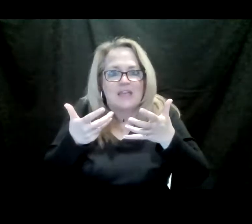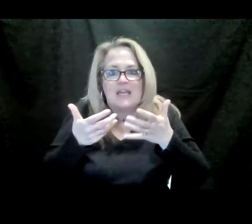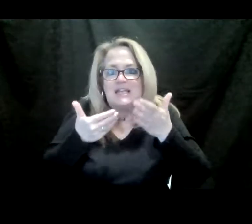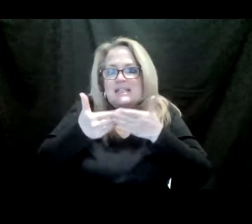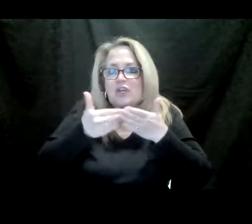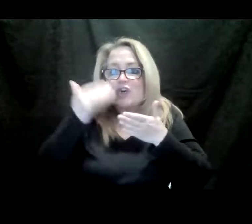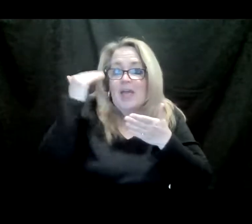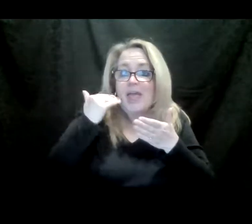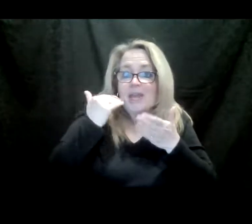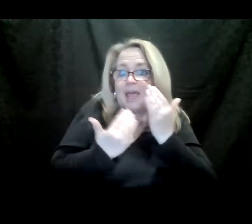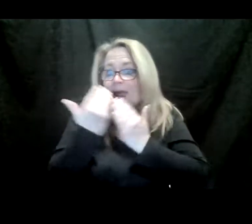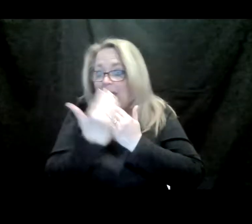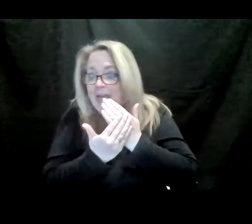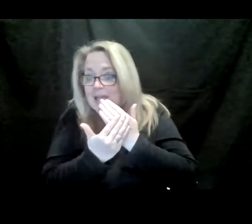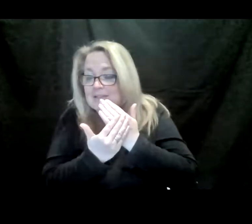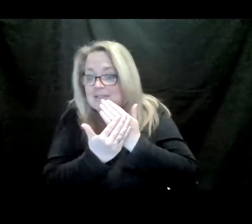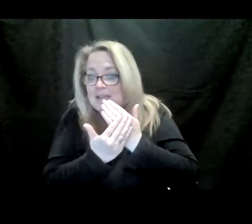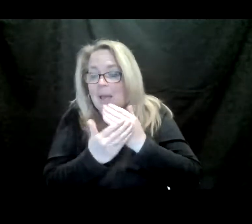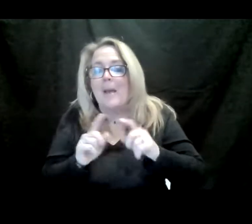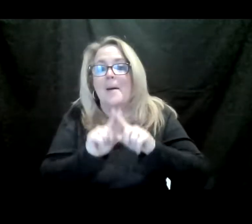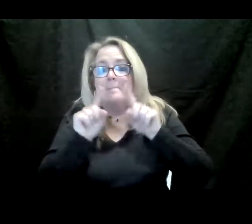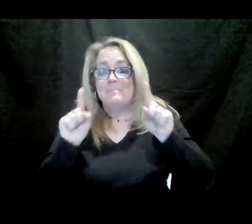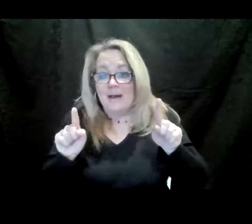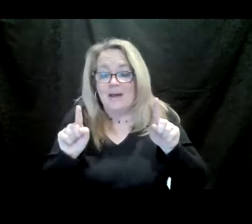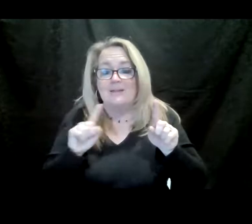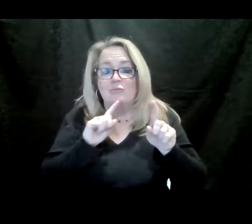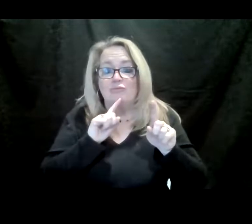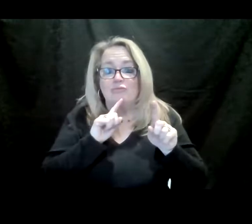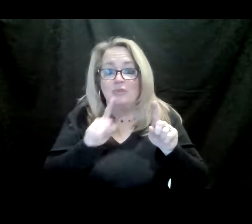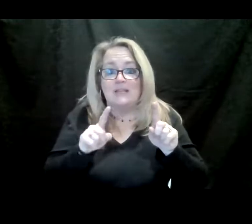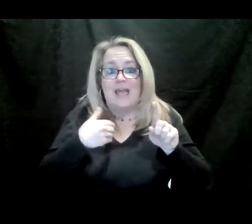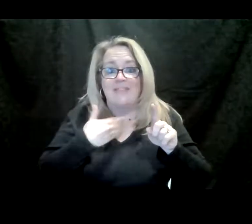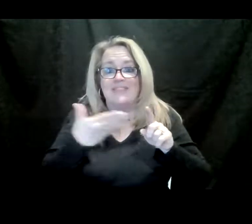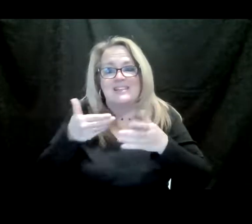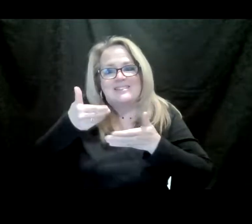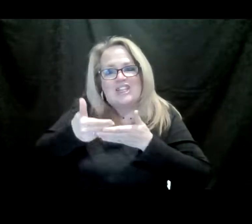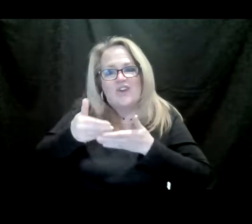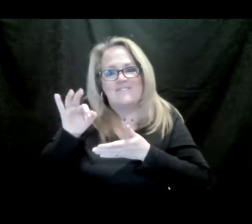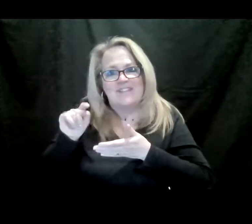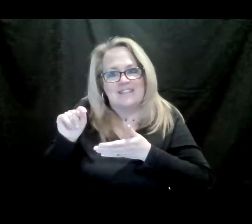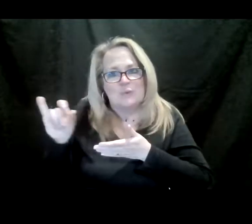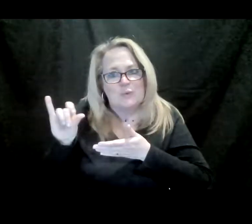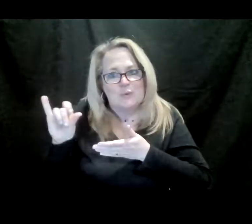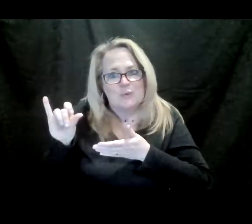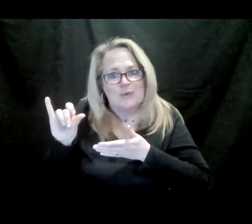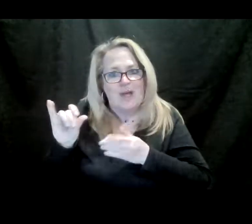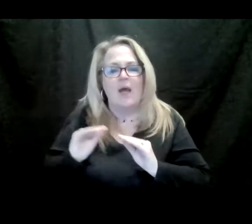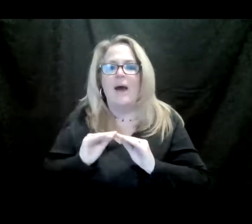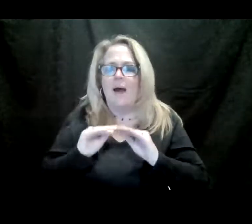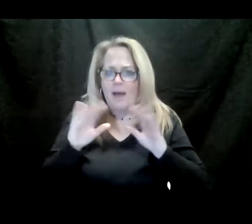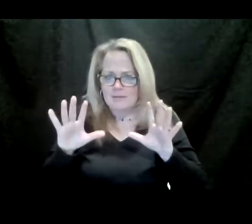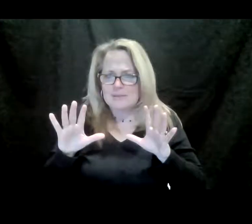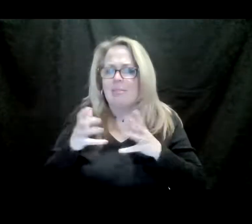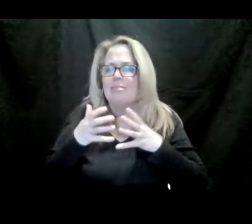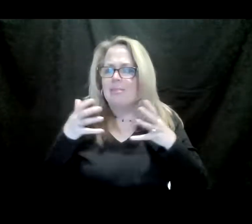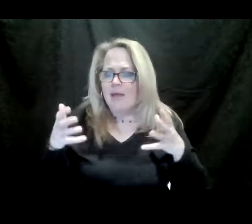his hands, but they put special attention to putting things down by his feet, because obviously he had a lot of